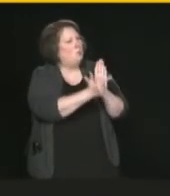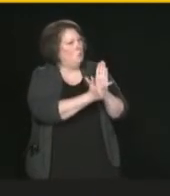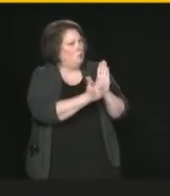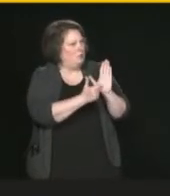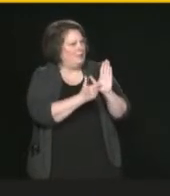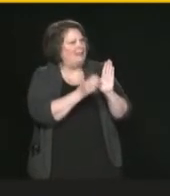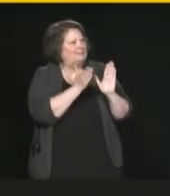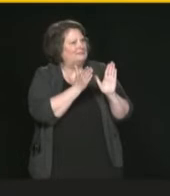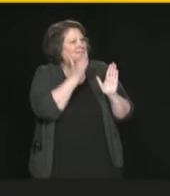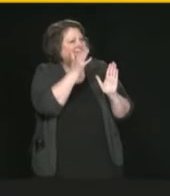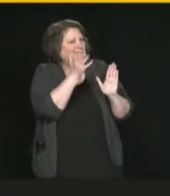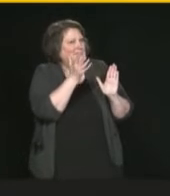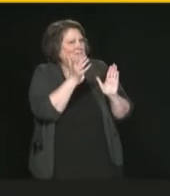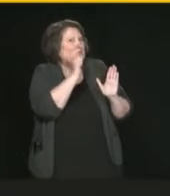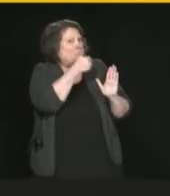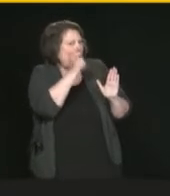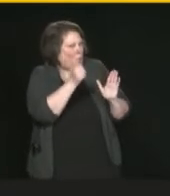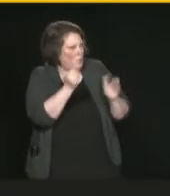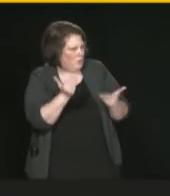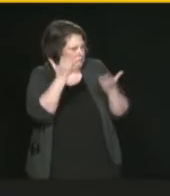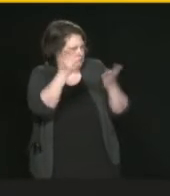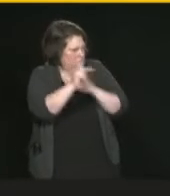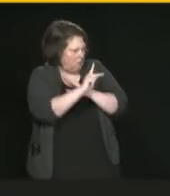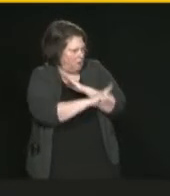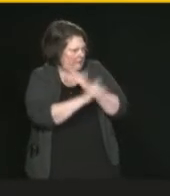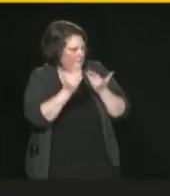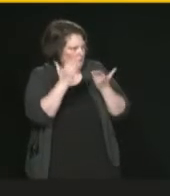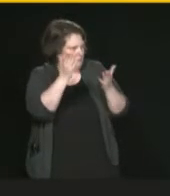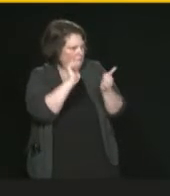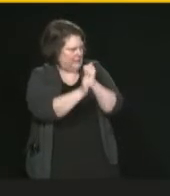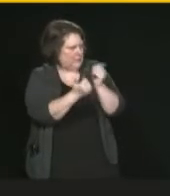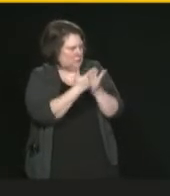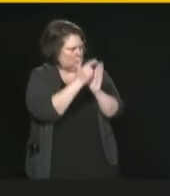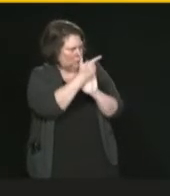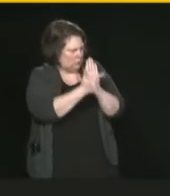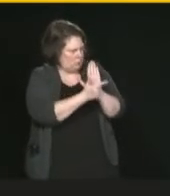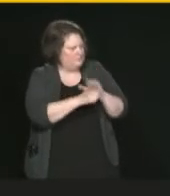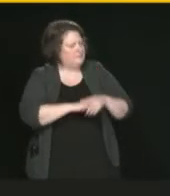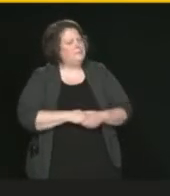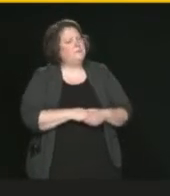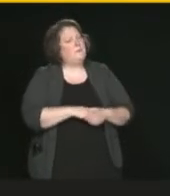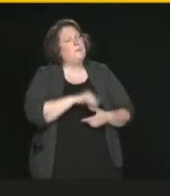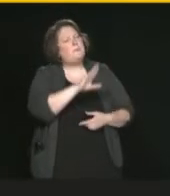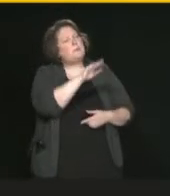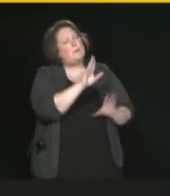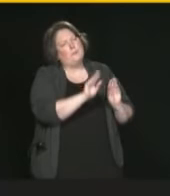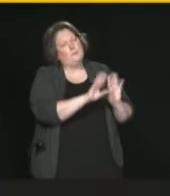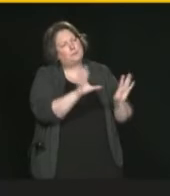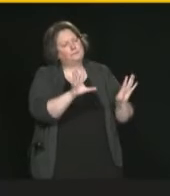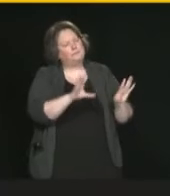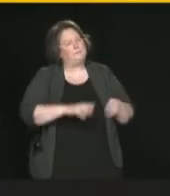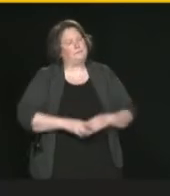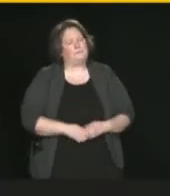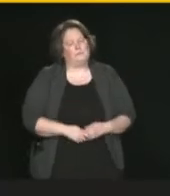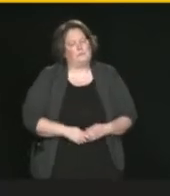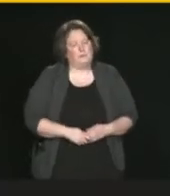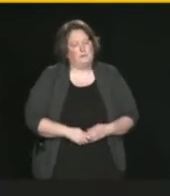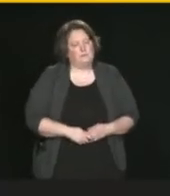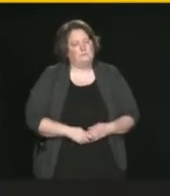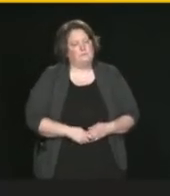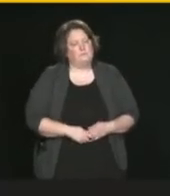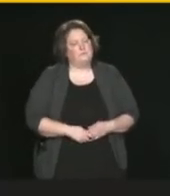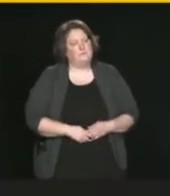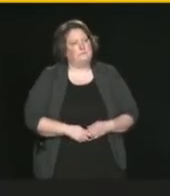tabling Wednesday. As I understand it, when you say that you want to address the small minority of criminals who